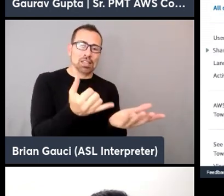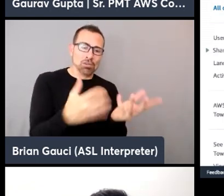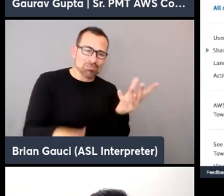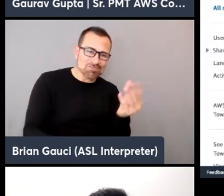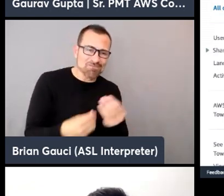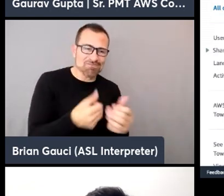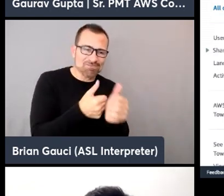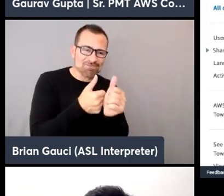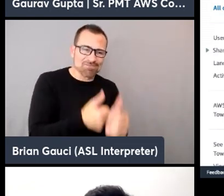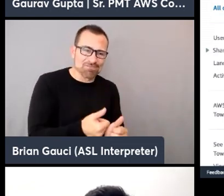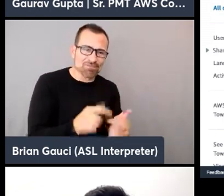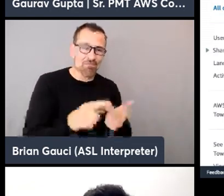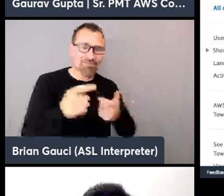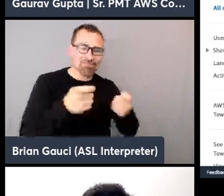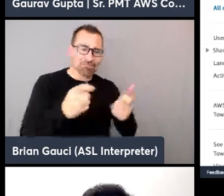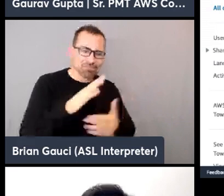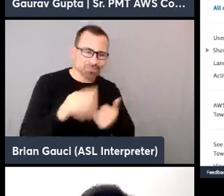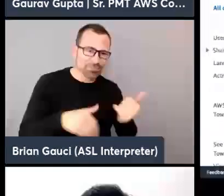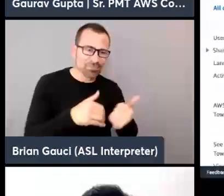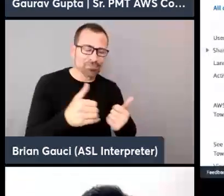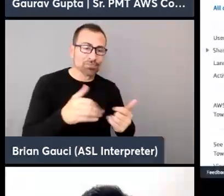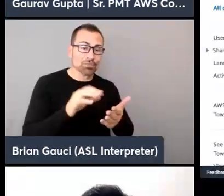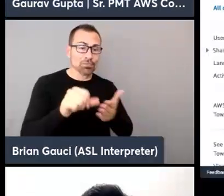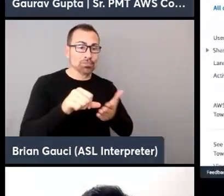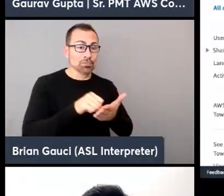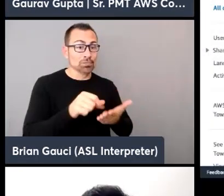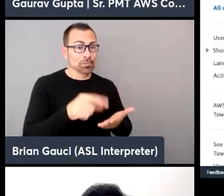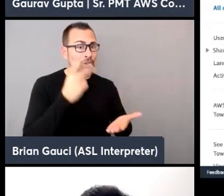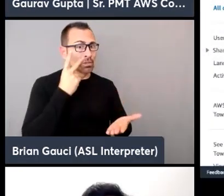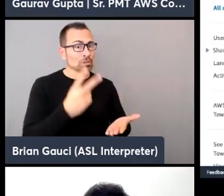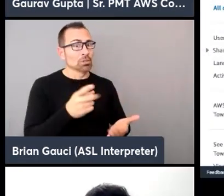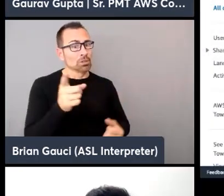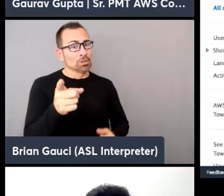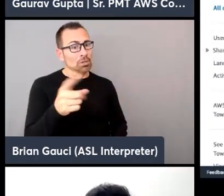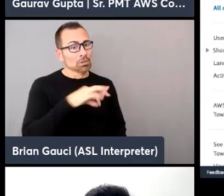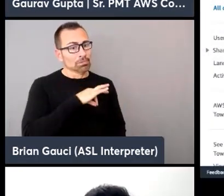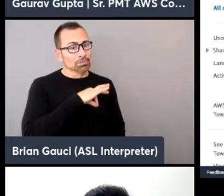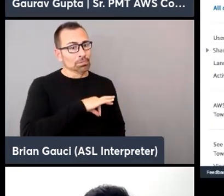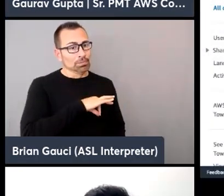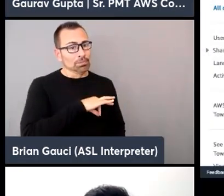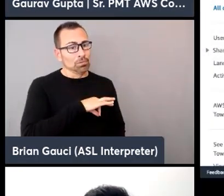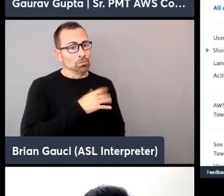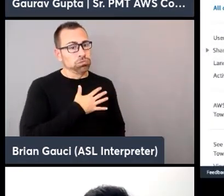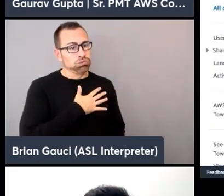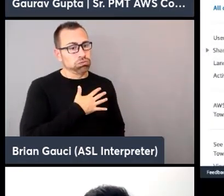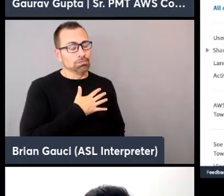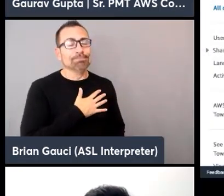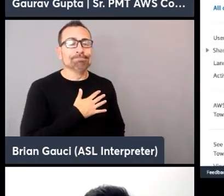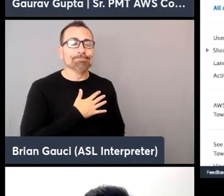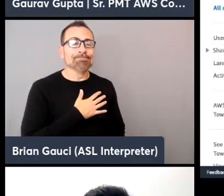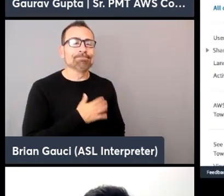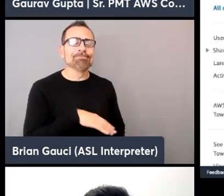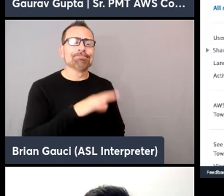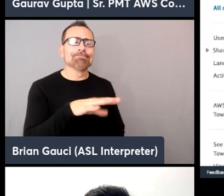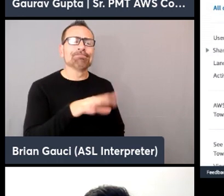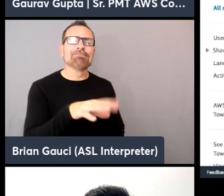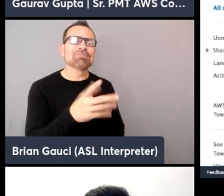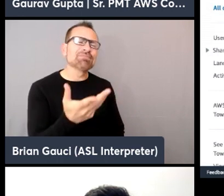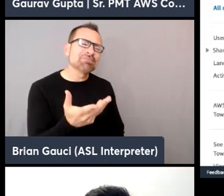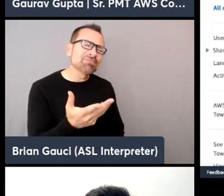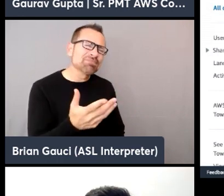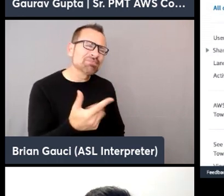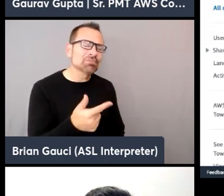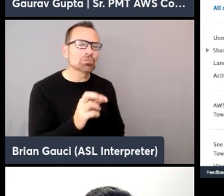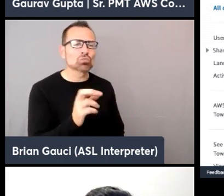to all of those 100+ accounts. I can see where the value is there. That's right. Yeah. So, Gaurav,